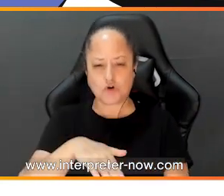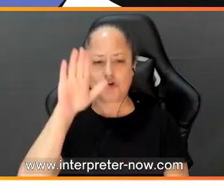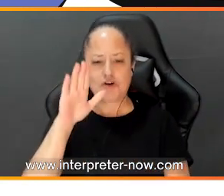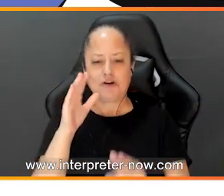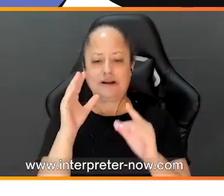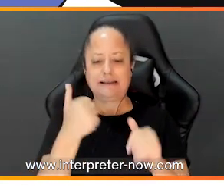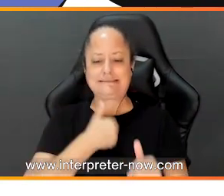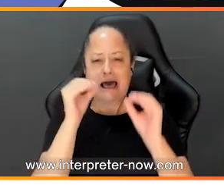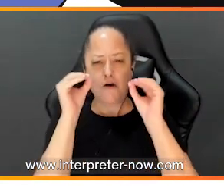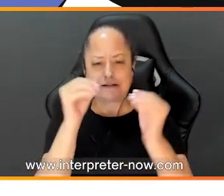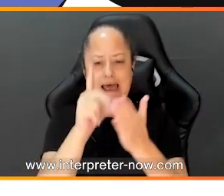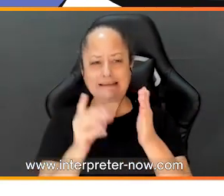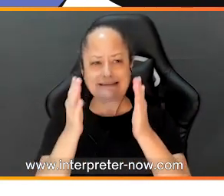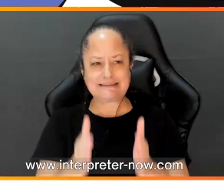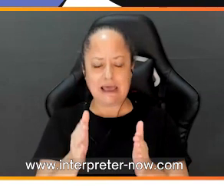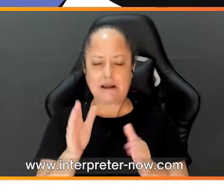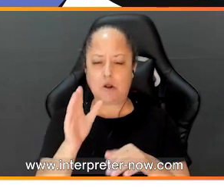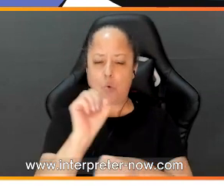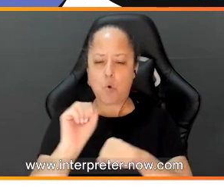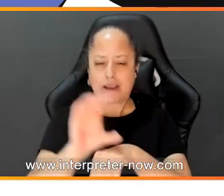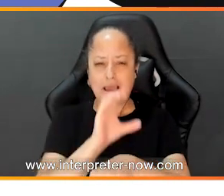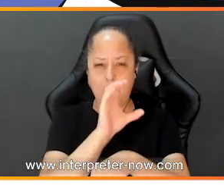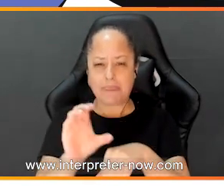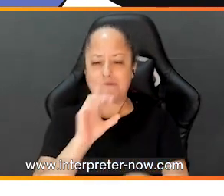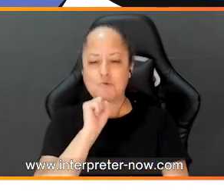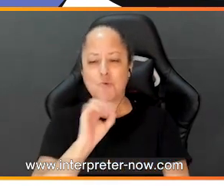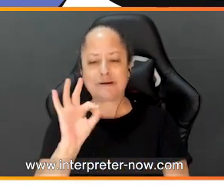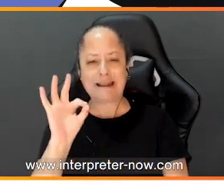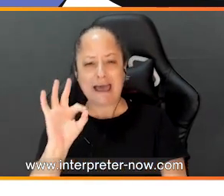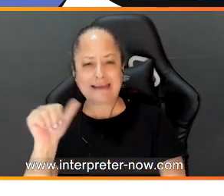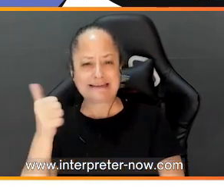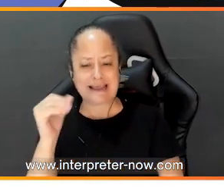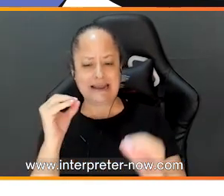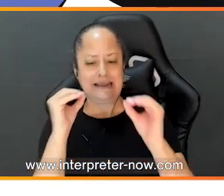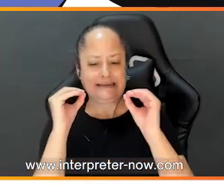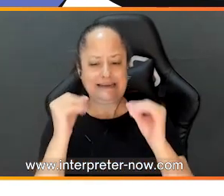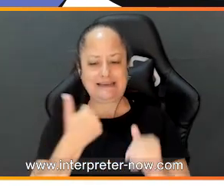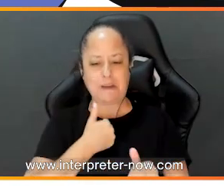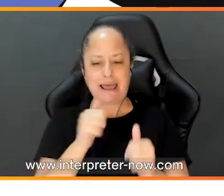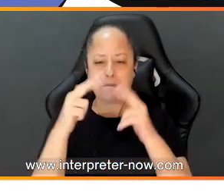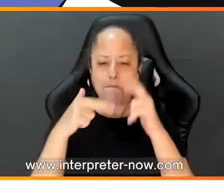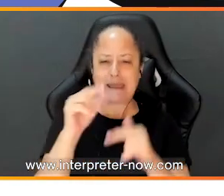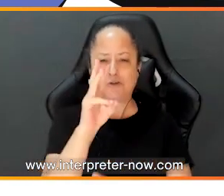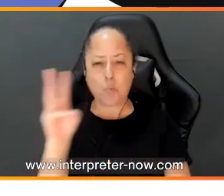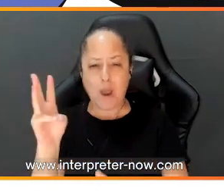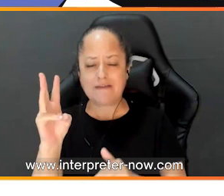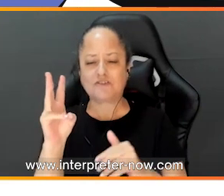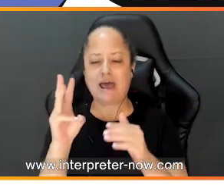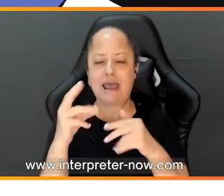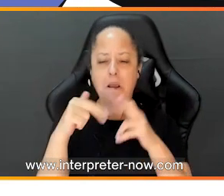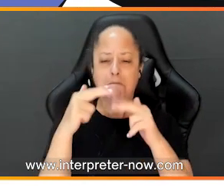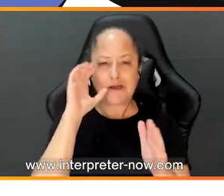design, and that started when I was a kid. So I'm a self-taught designer. I was kind of tinkering on the computer, And I was like 9 or 10 years old, teaching myself how to